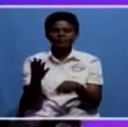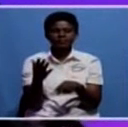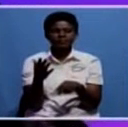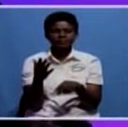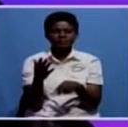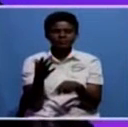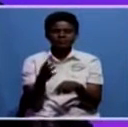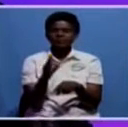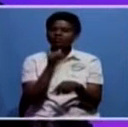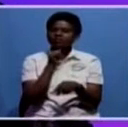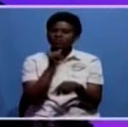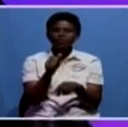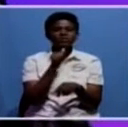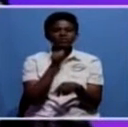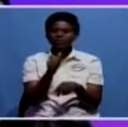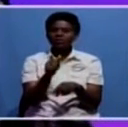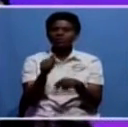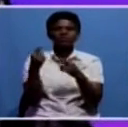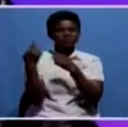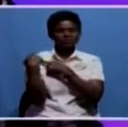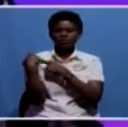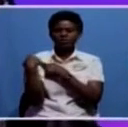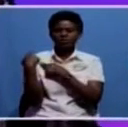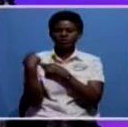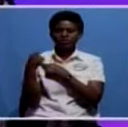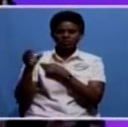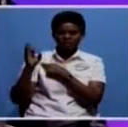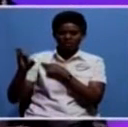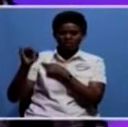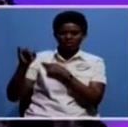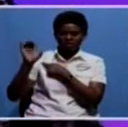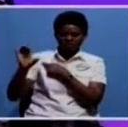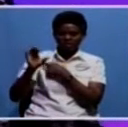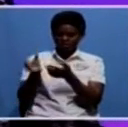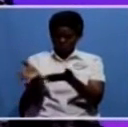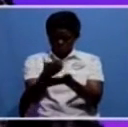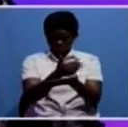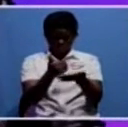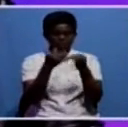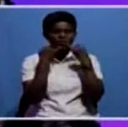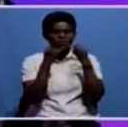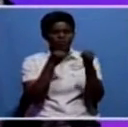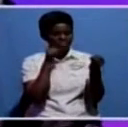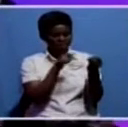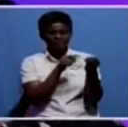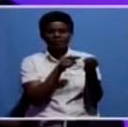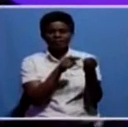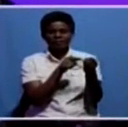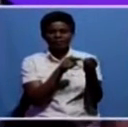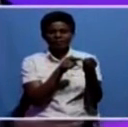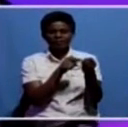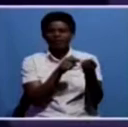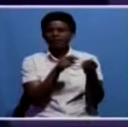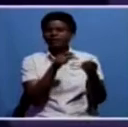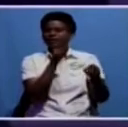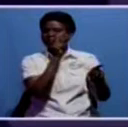that they should not publish? It is not the responsibility of the FIC to collect information and then put